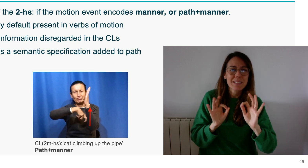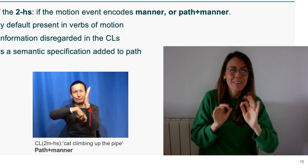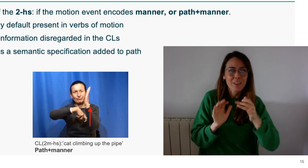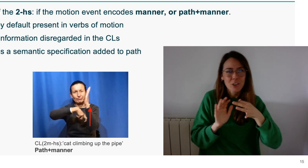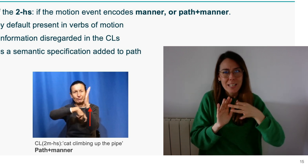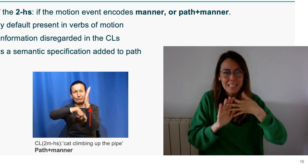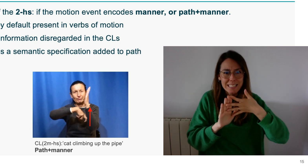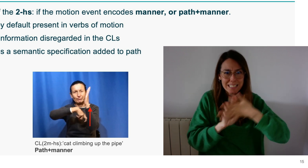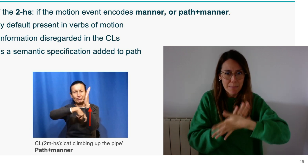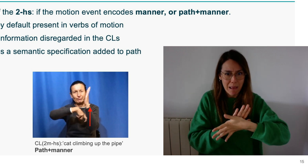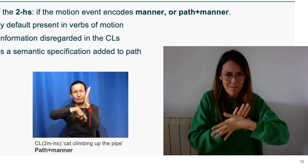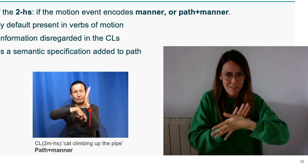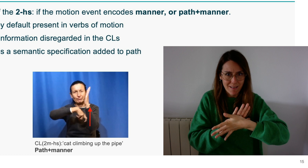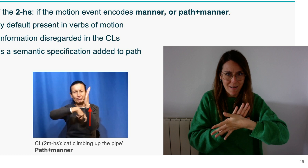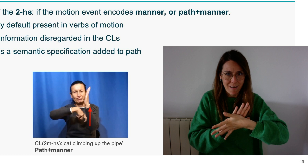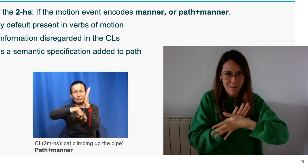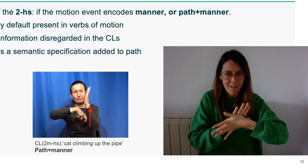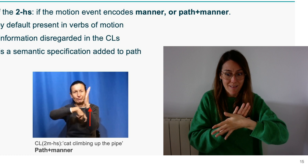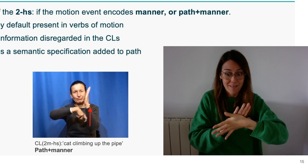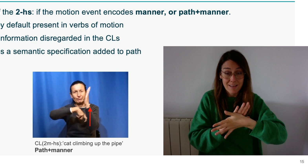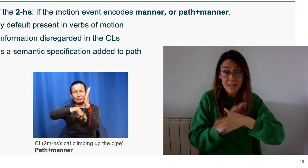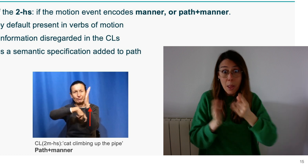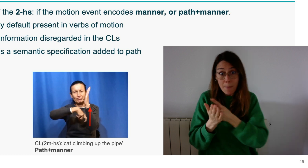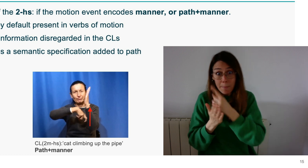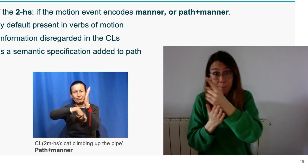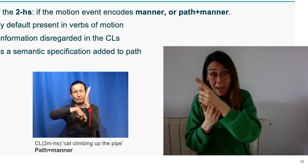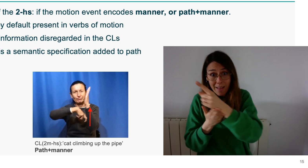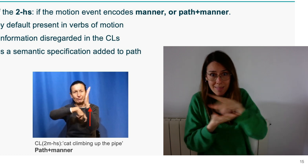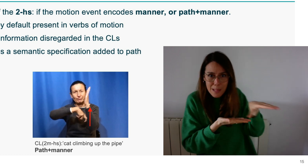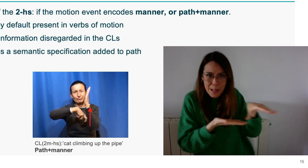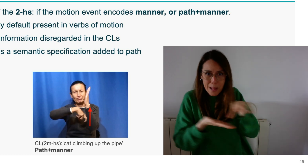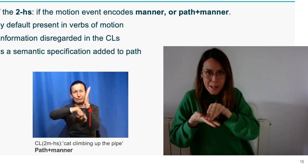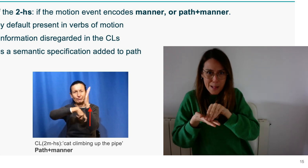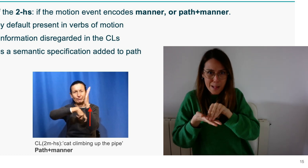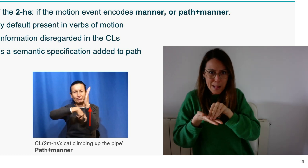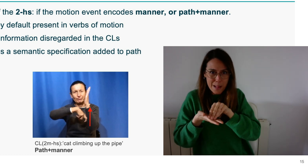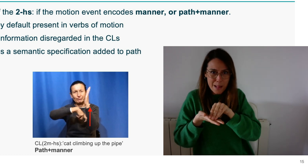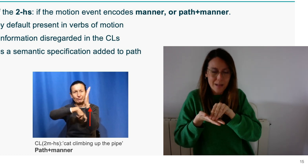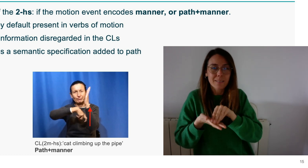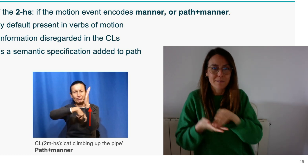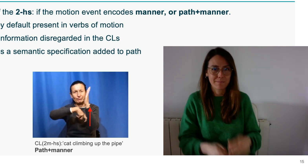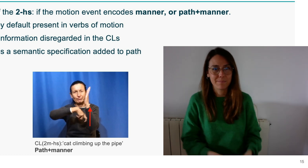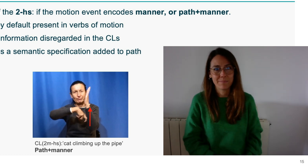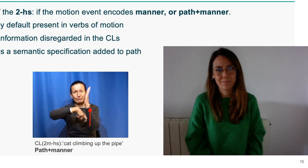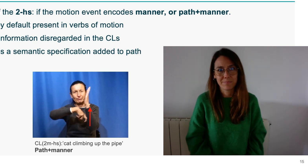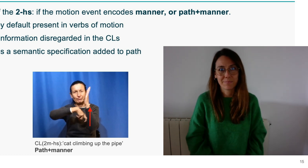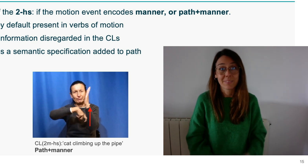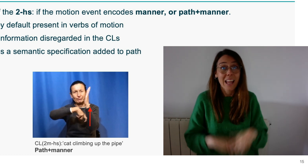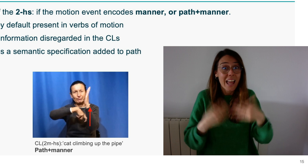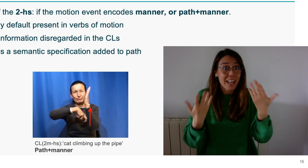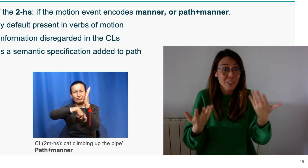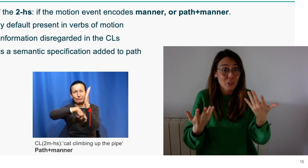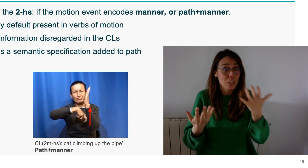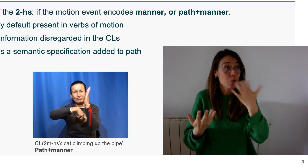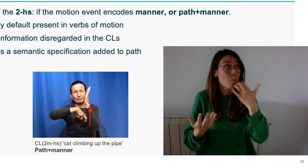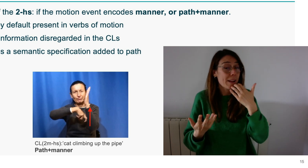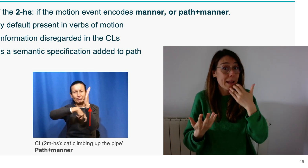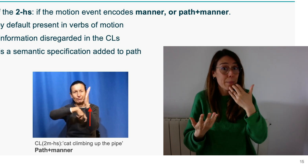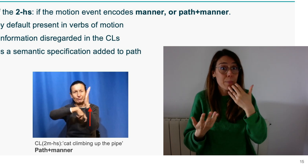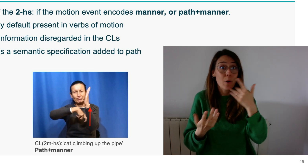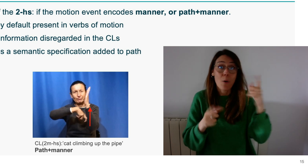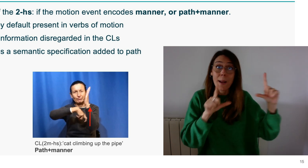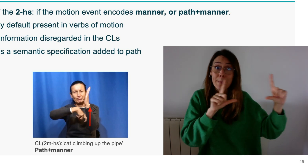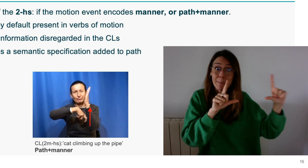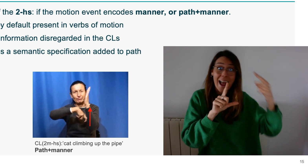manner alone needs to be expressed as an information, then it's disregarded when using